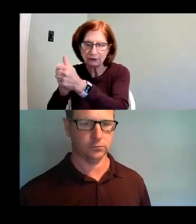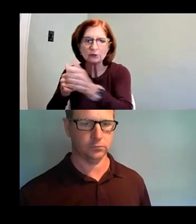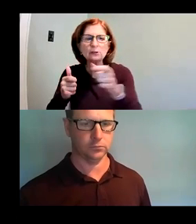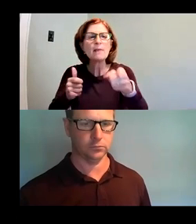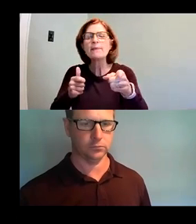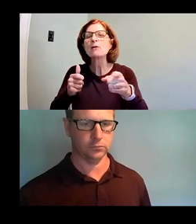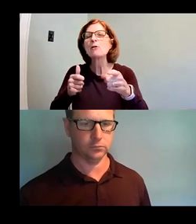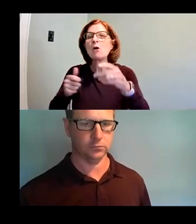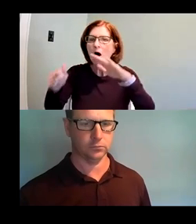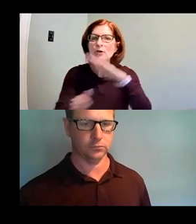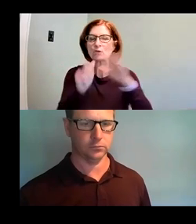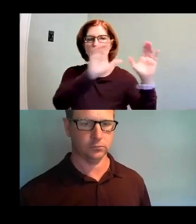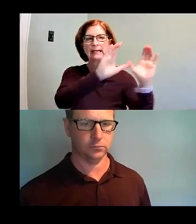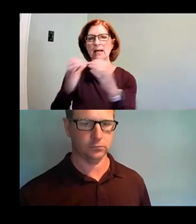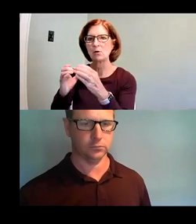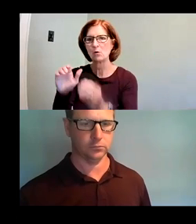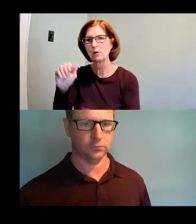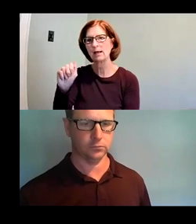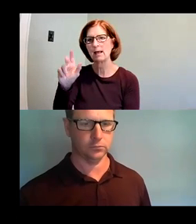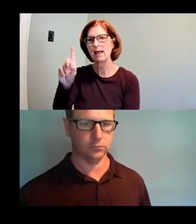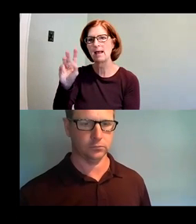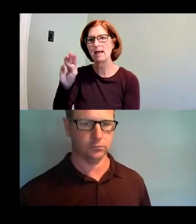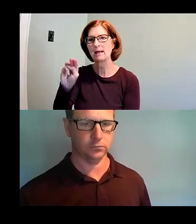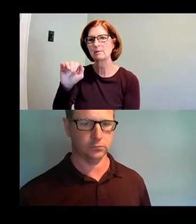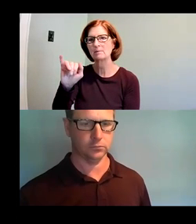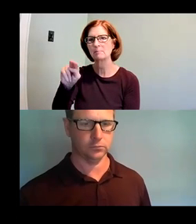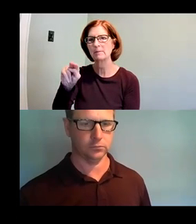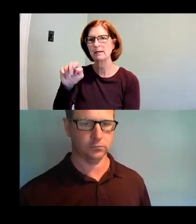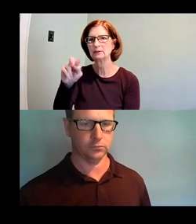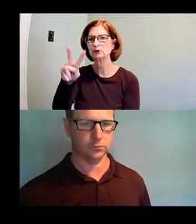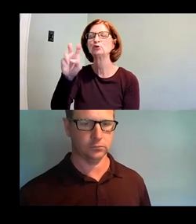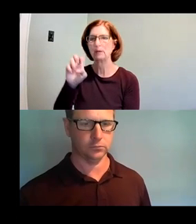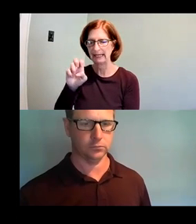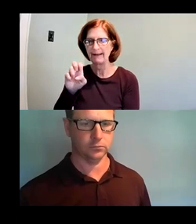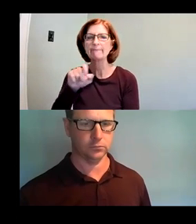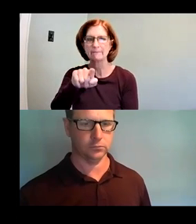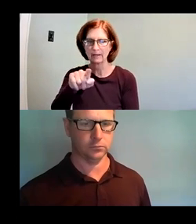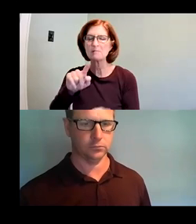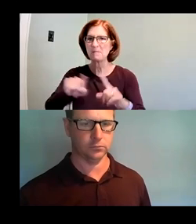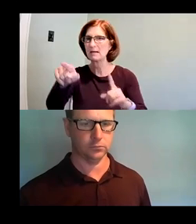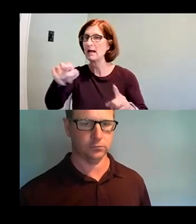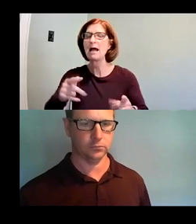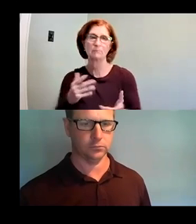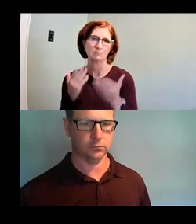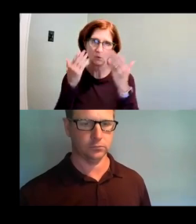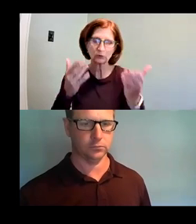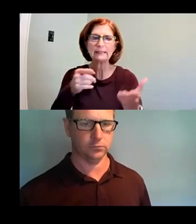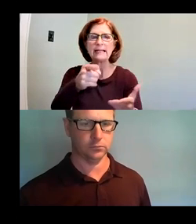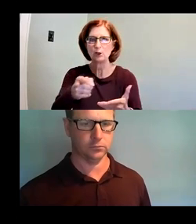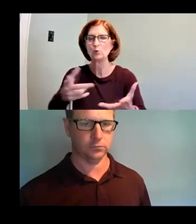and can be discussed at the board's discretion. But I think you can adopt this in full.